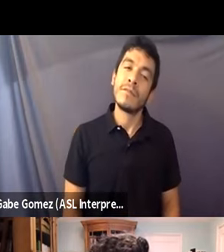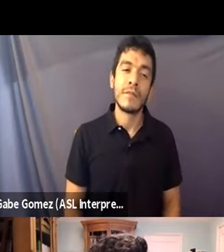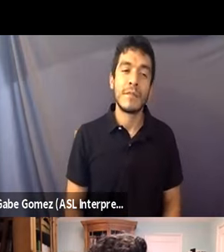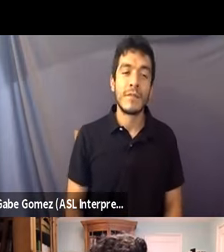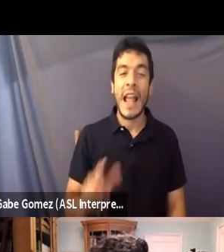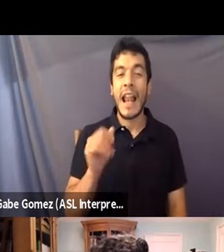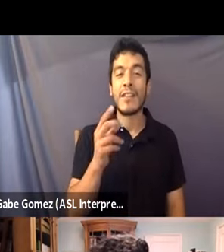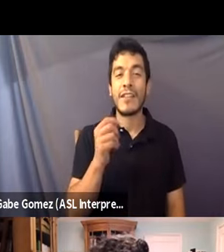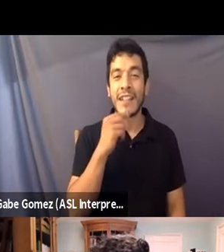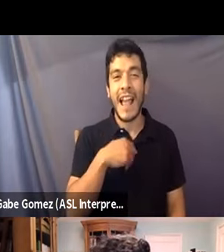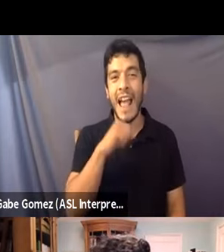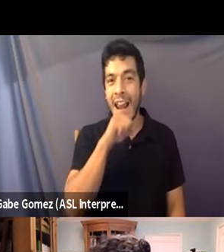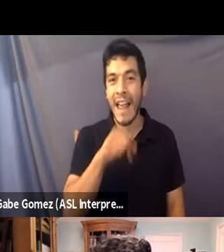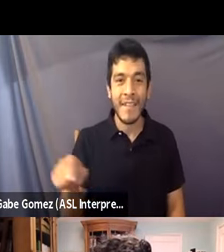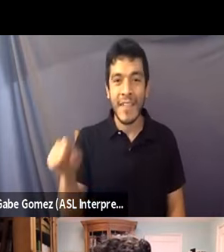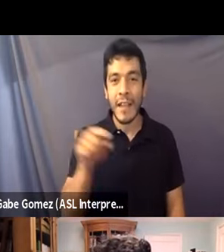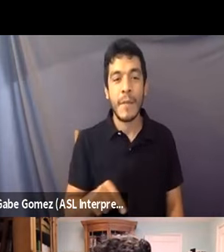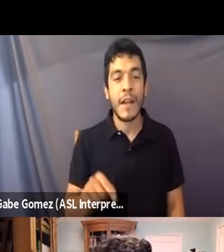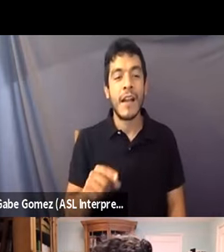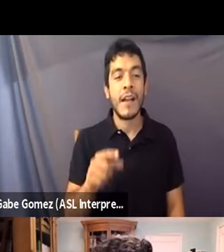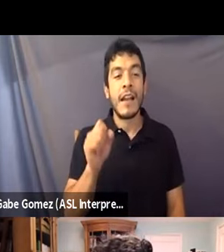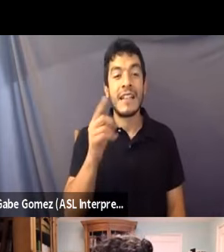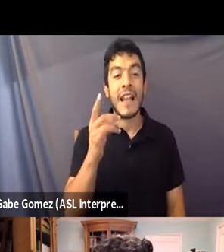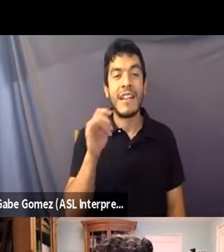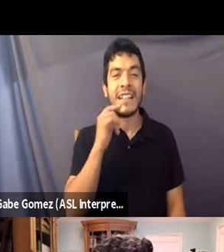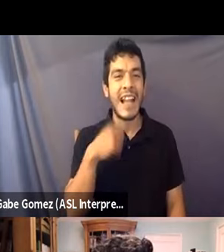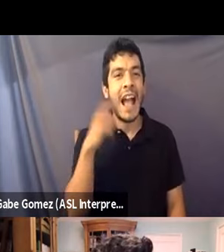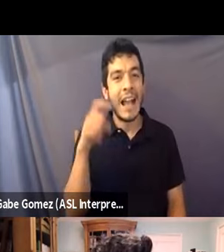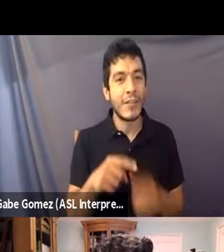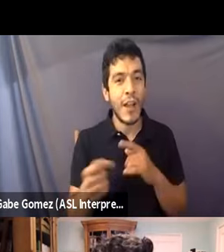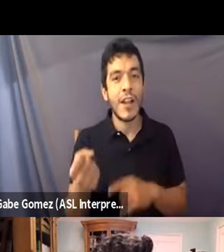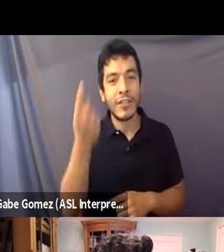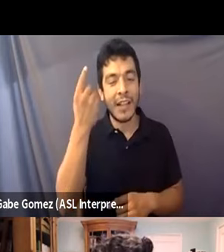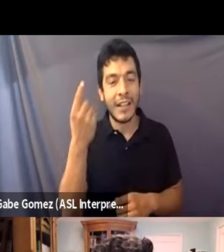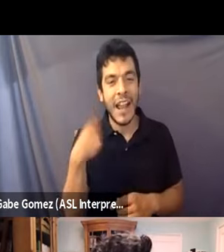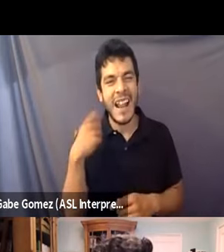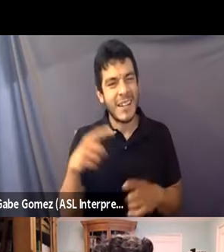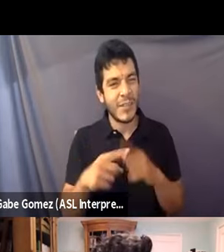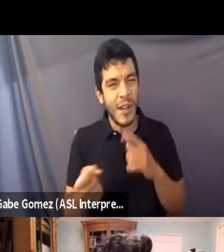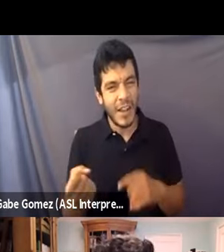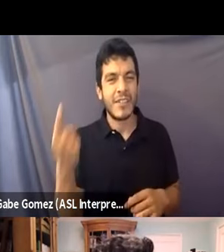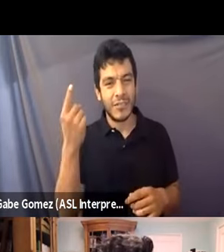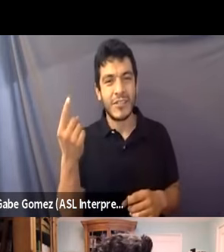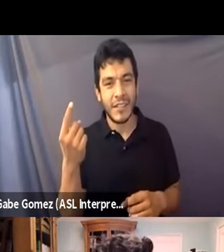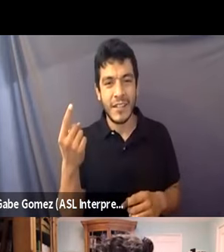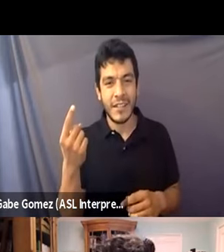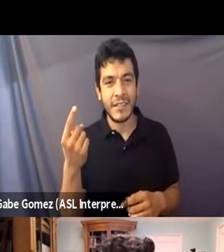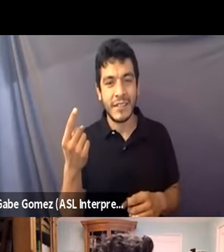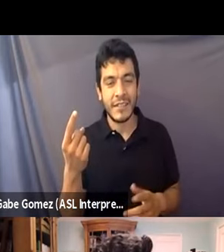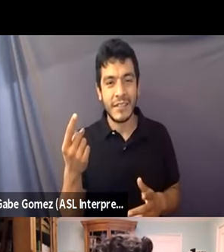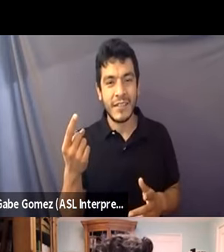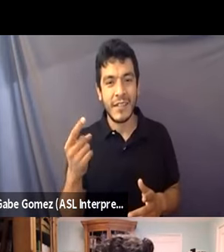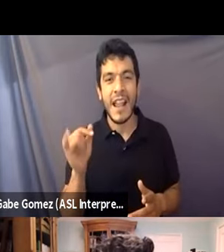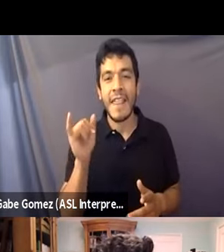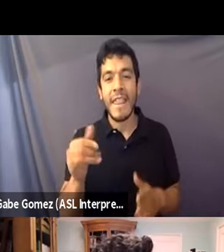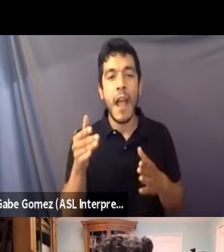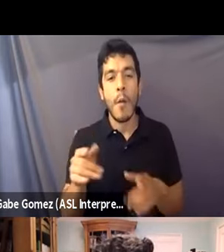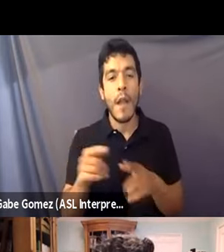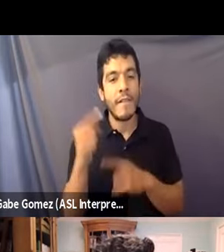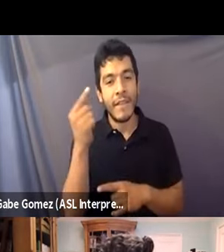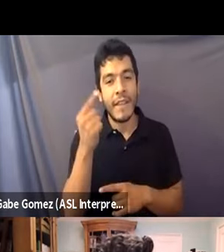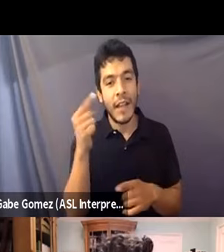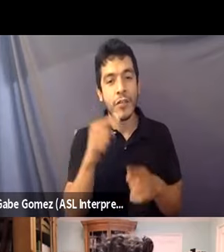I started watching them because I need to understand it, right? Like I was like, I need to understand that, that, that way of thinking to